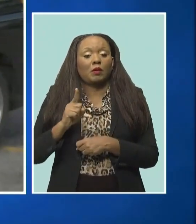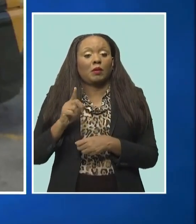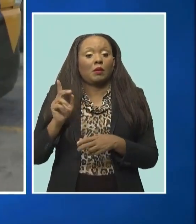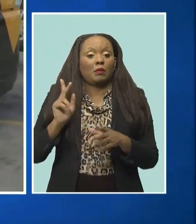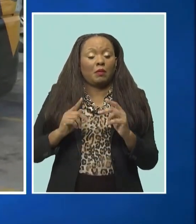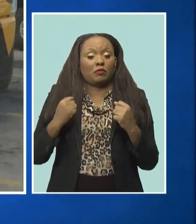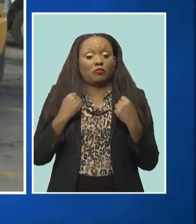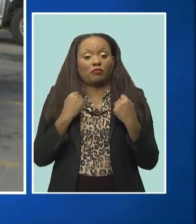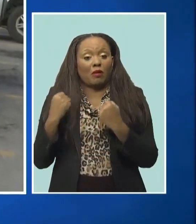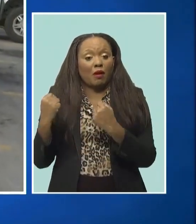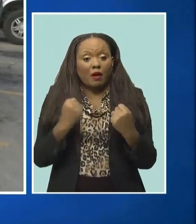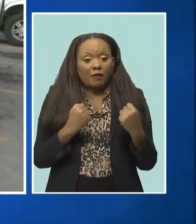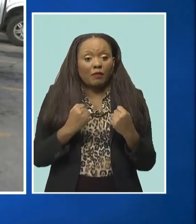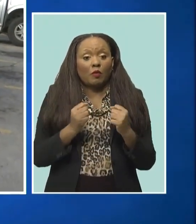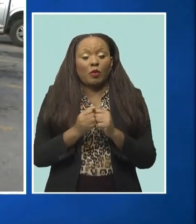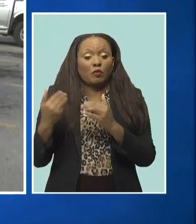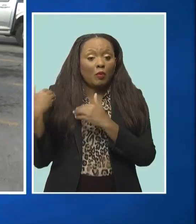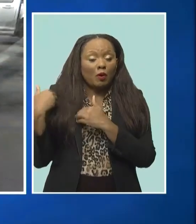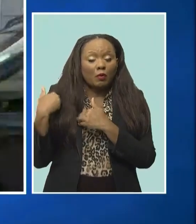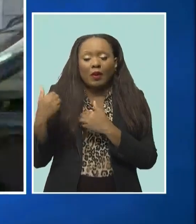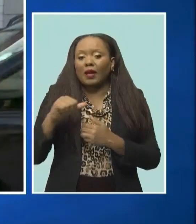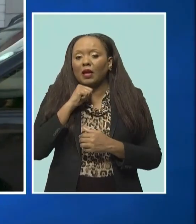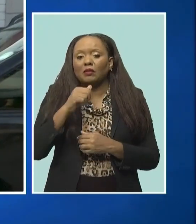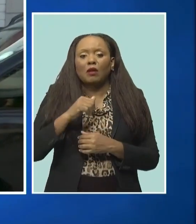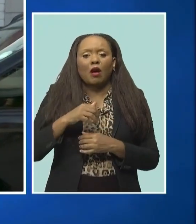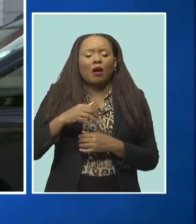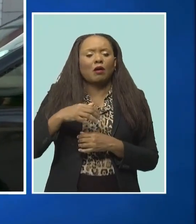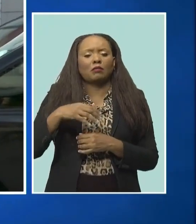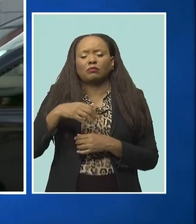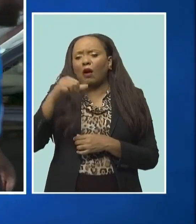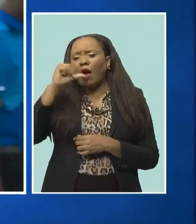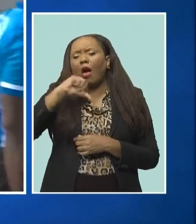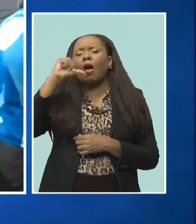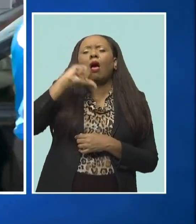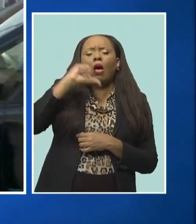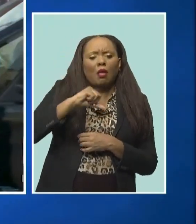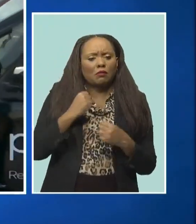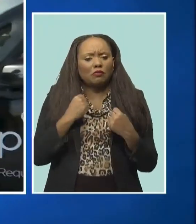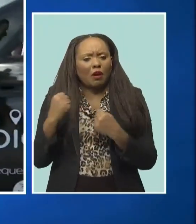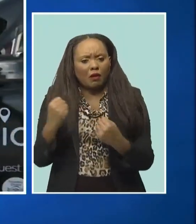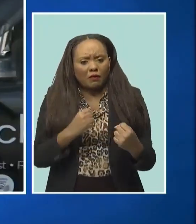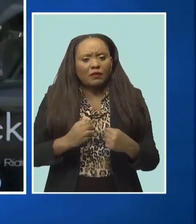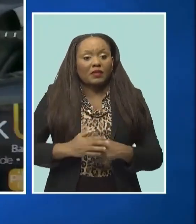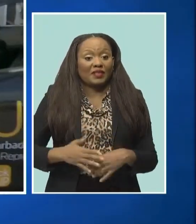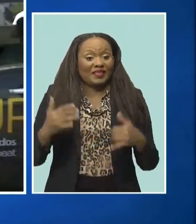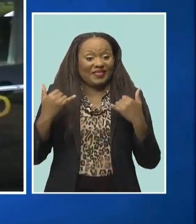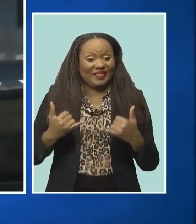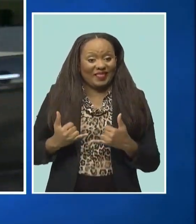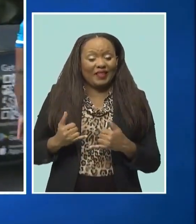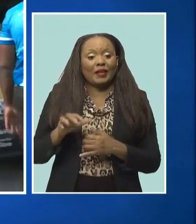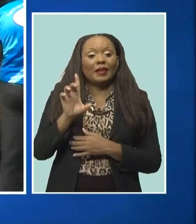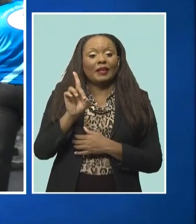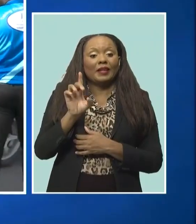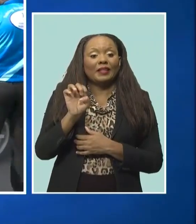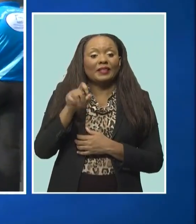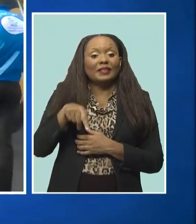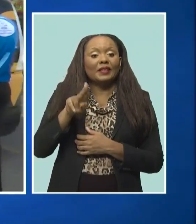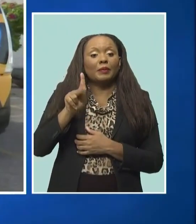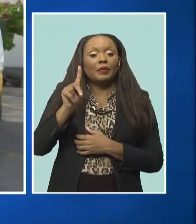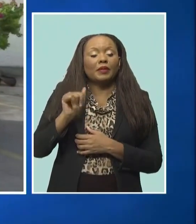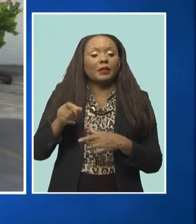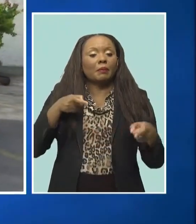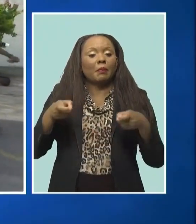Wellness. Dr. Brown believes there is room for improving access to mental health services across the island.